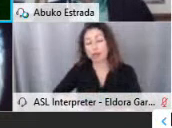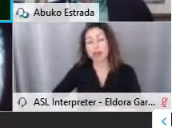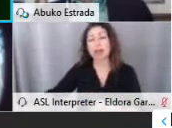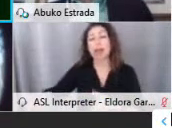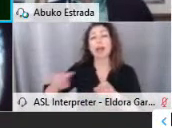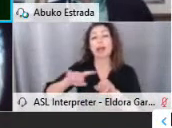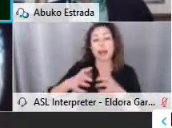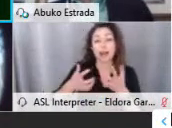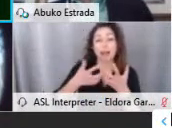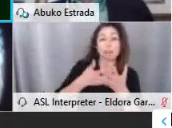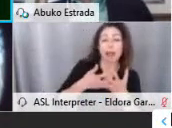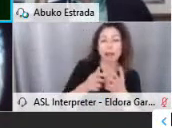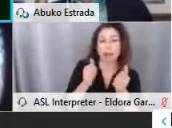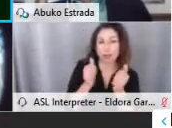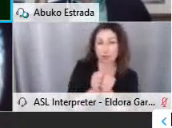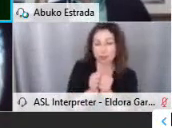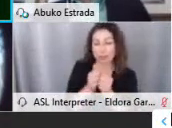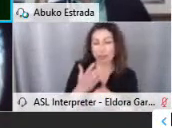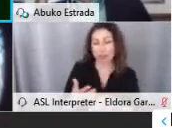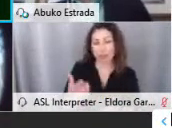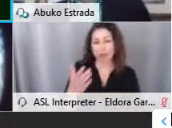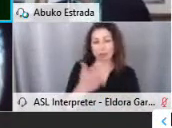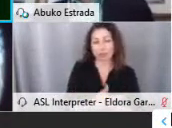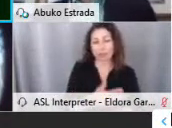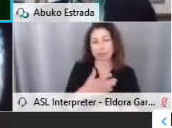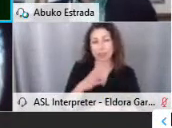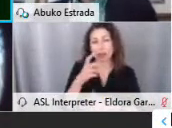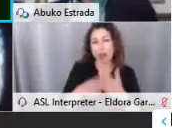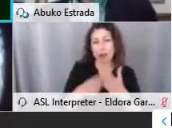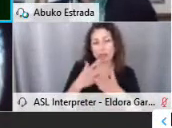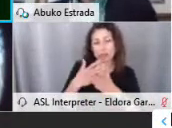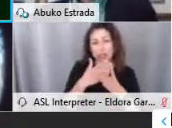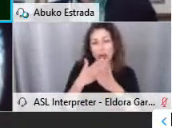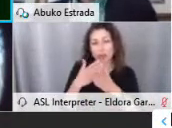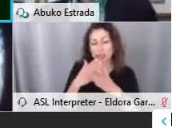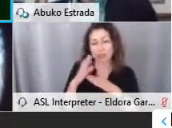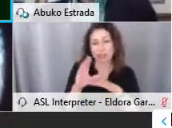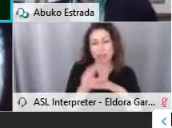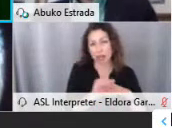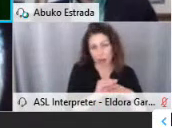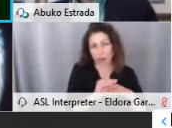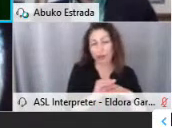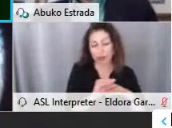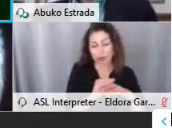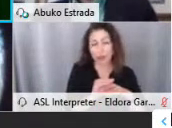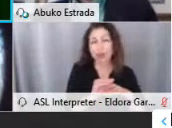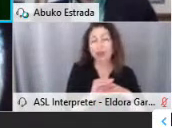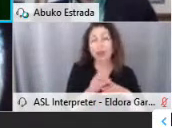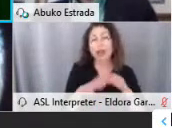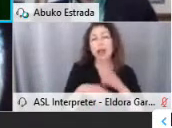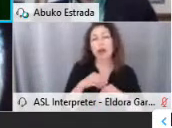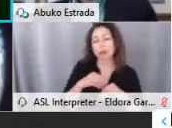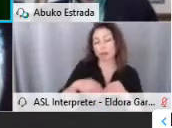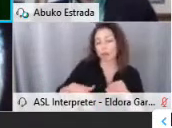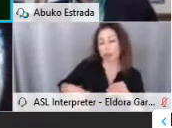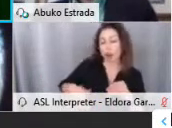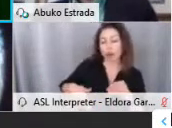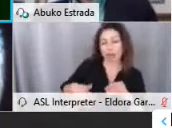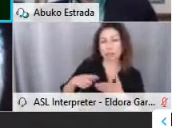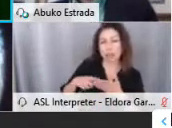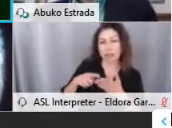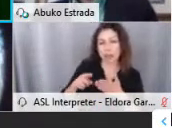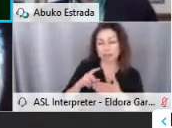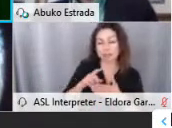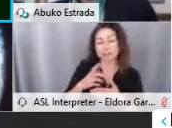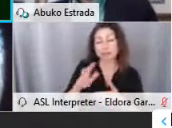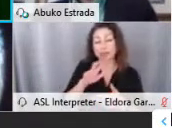combine that with increased subsidies to reduce cost sharing and out-of-pocket payments. And then